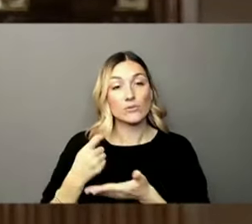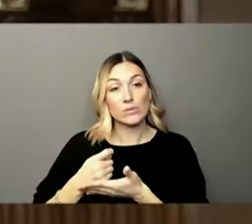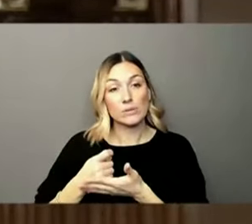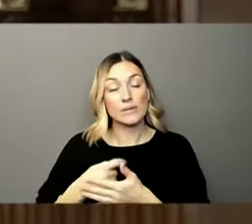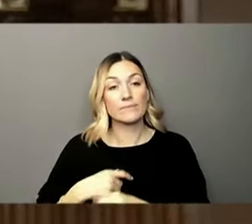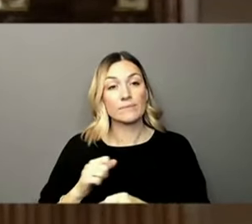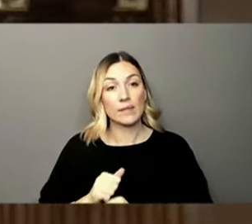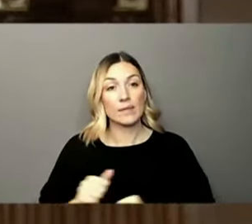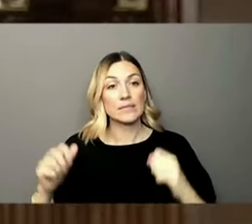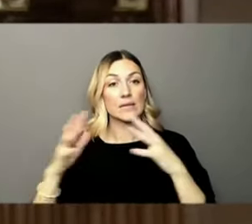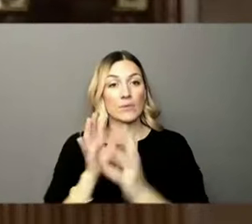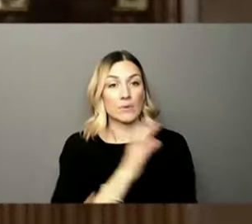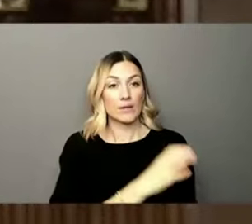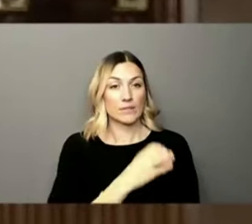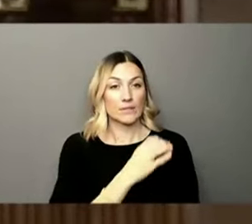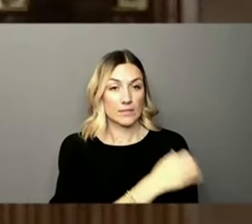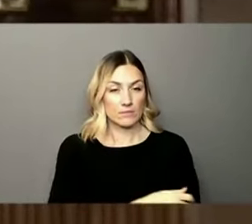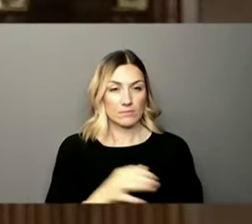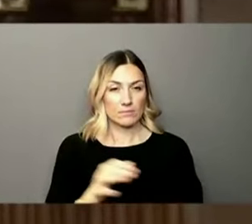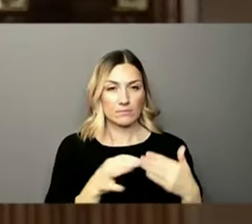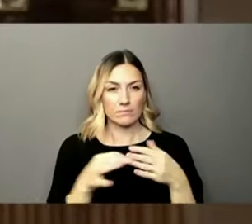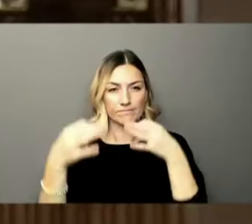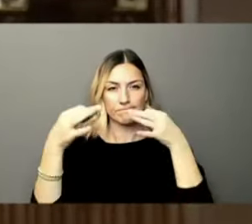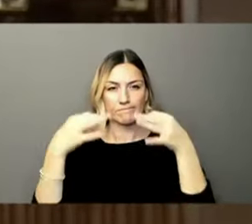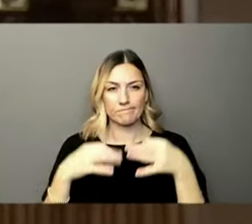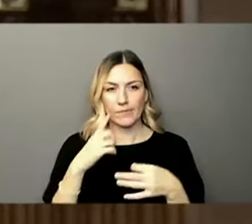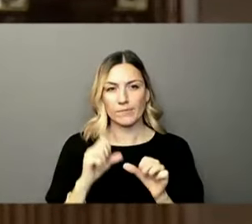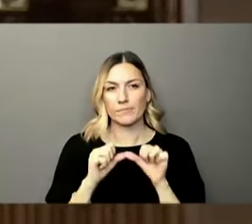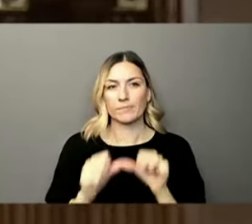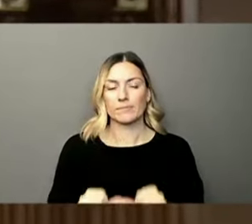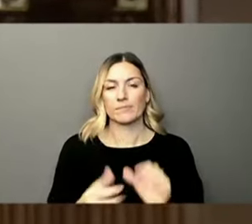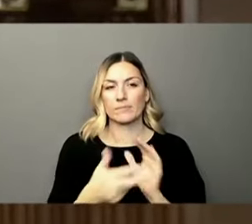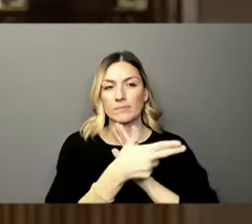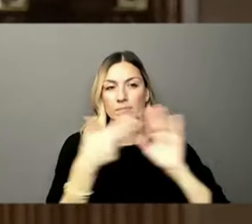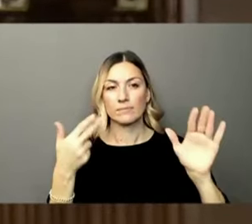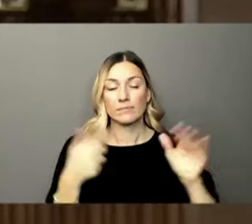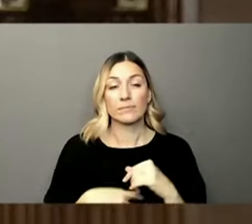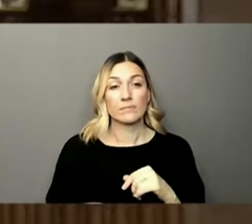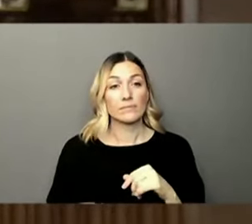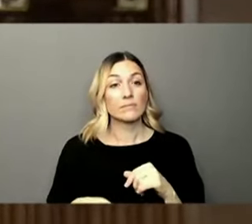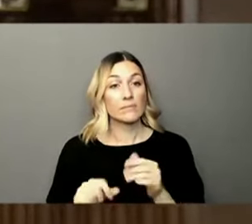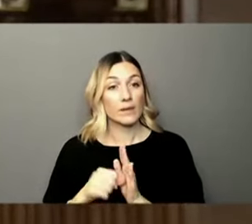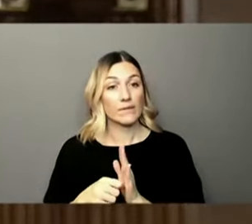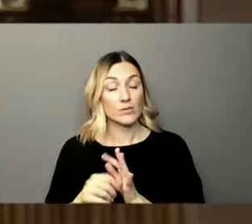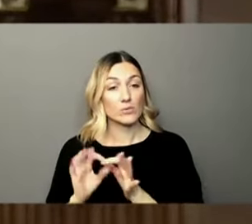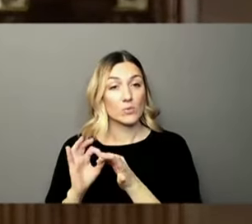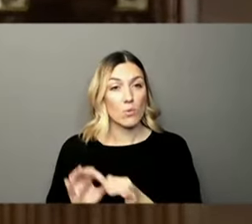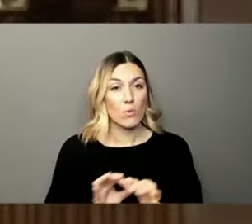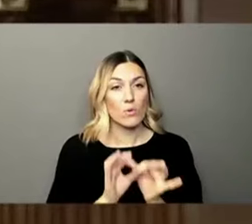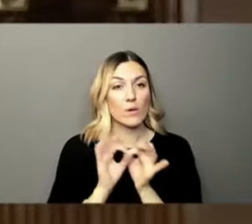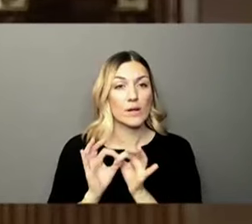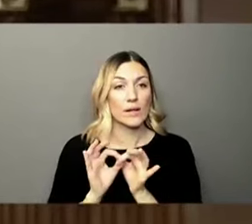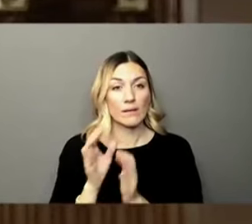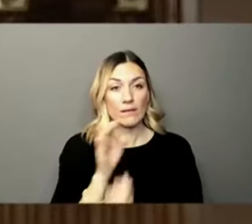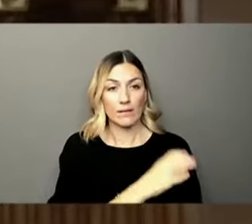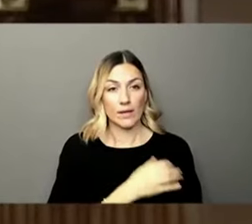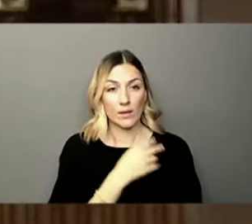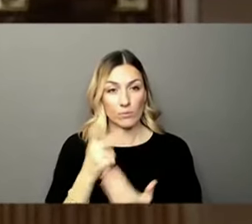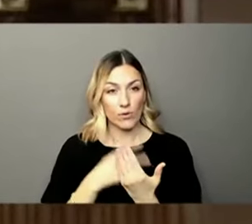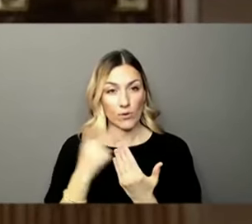clinical guidelines for consistent diagnosis. Additionally, the Moonshot should emphasize coordinated clinical programs for underserved